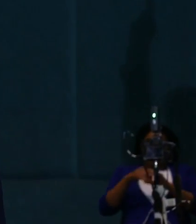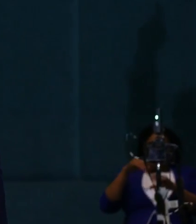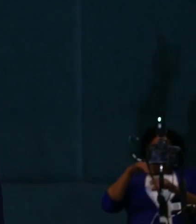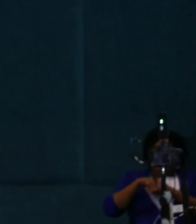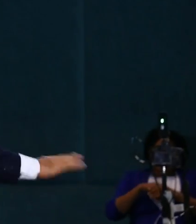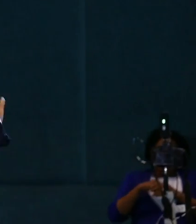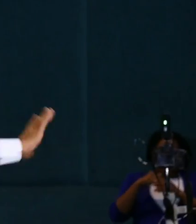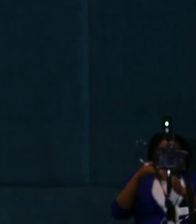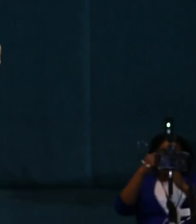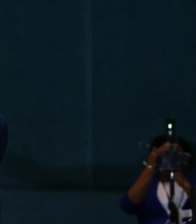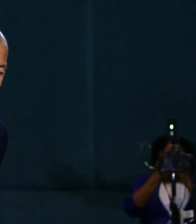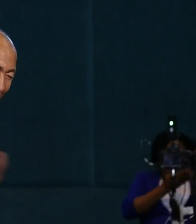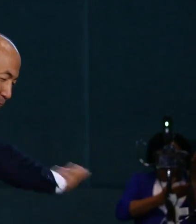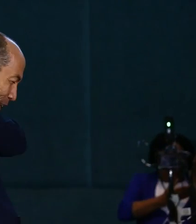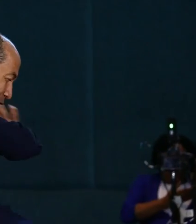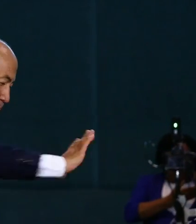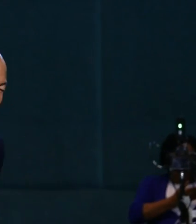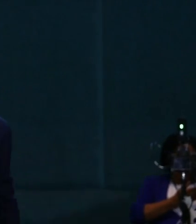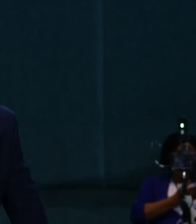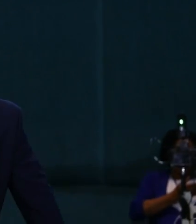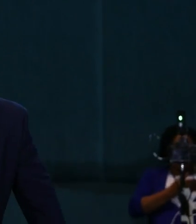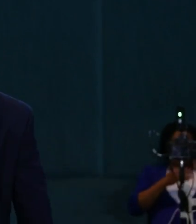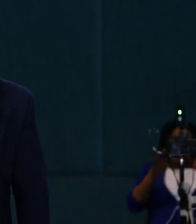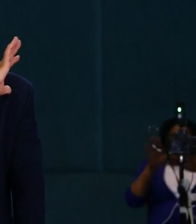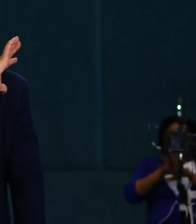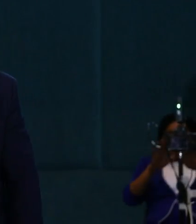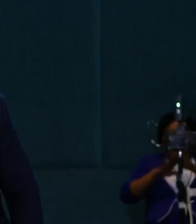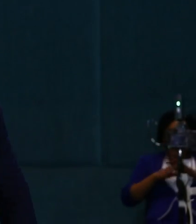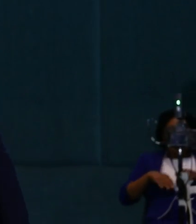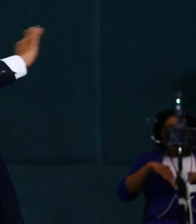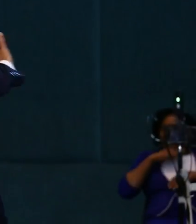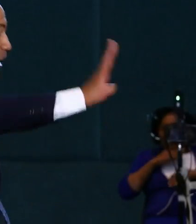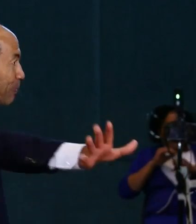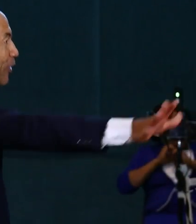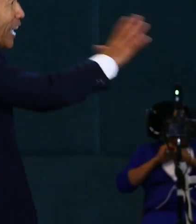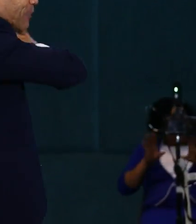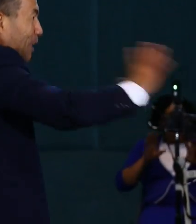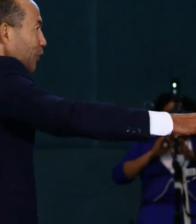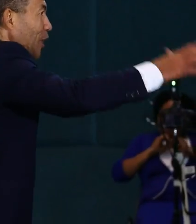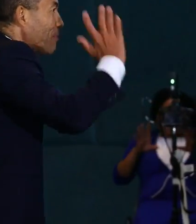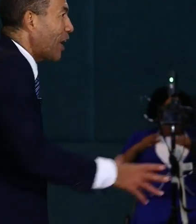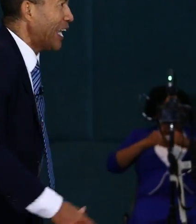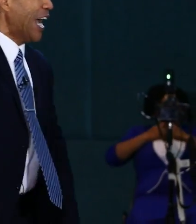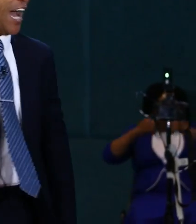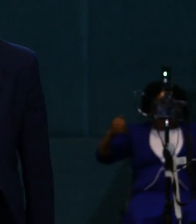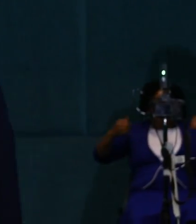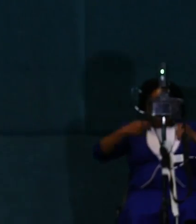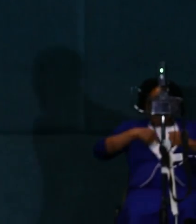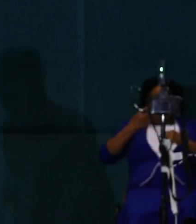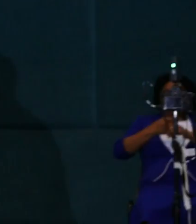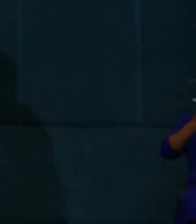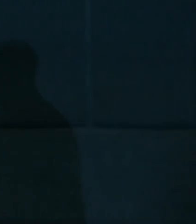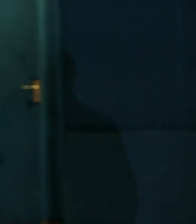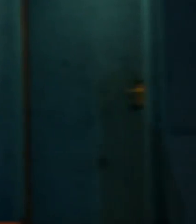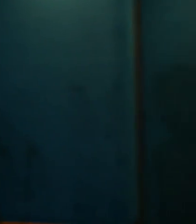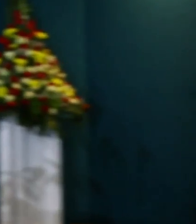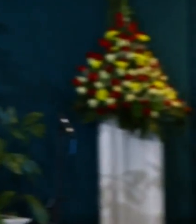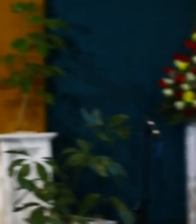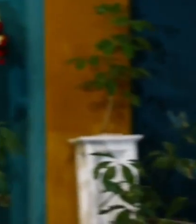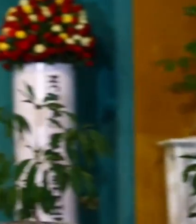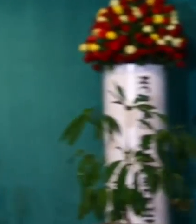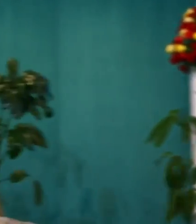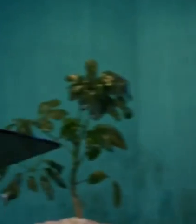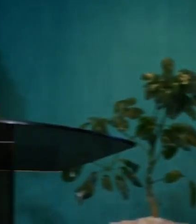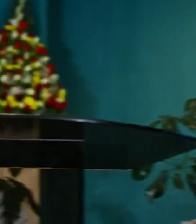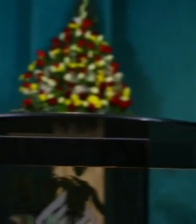the... Neither height nor depth, principalities or powers, nothing will separate me from God. I have suffered